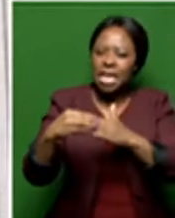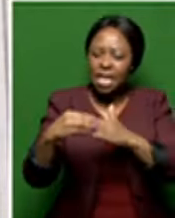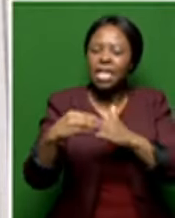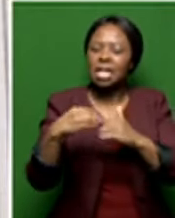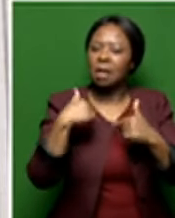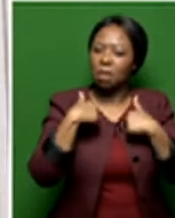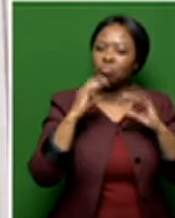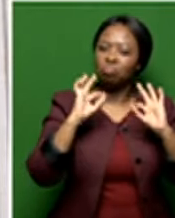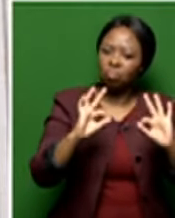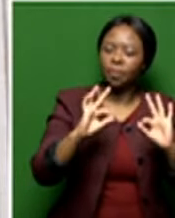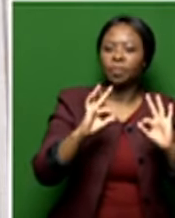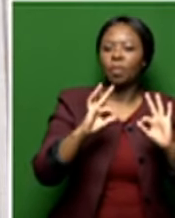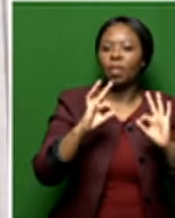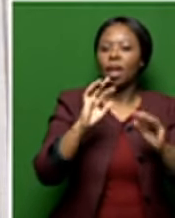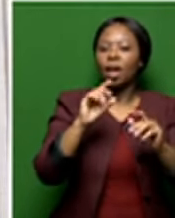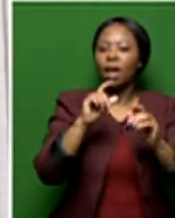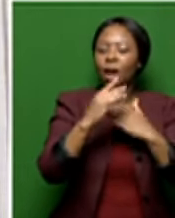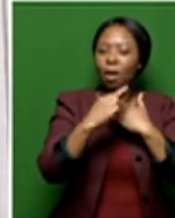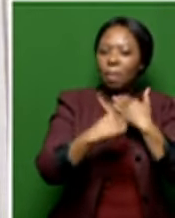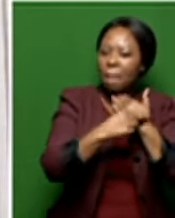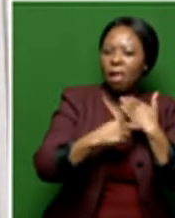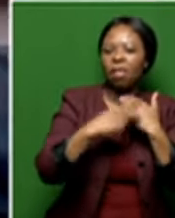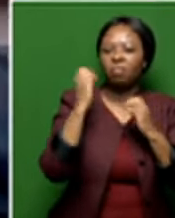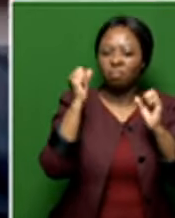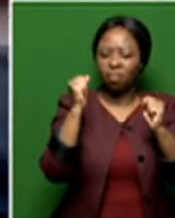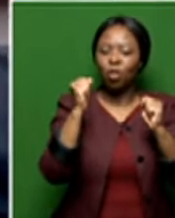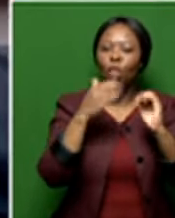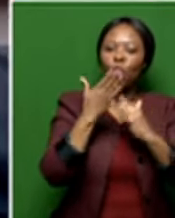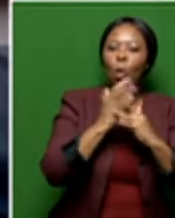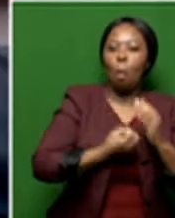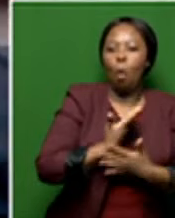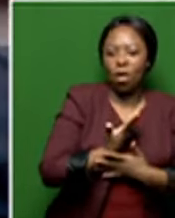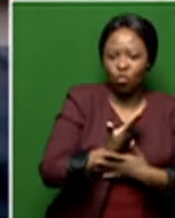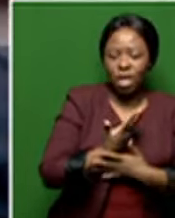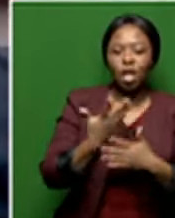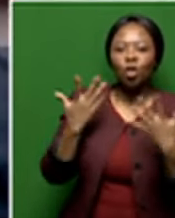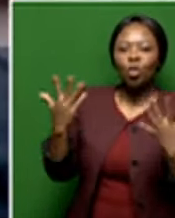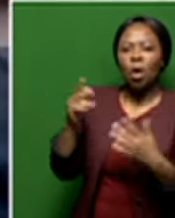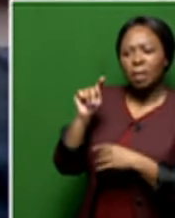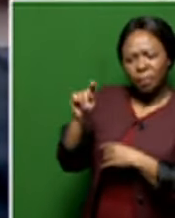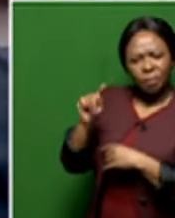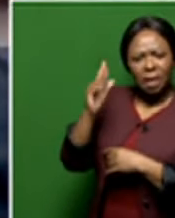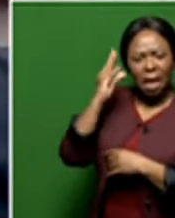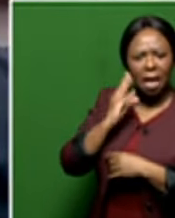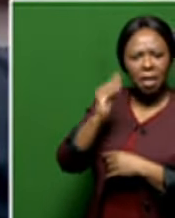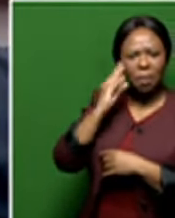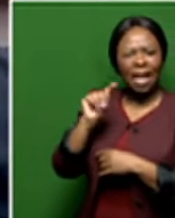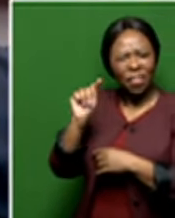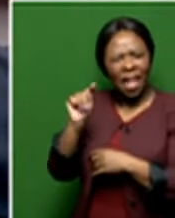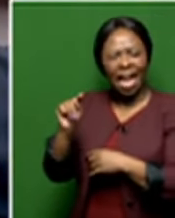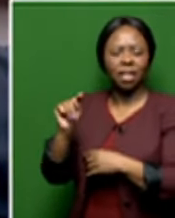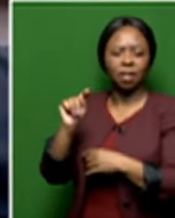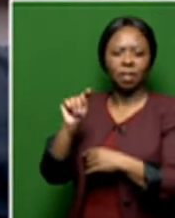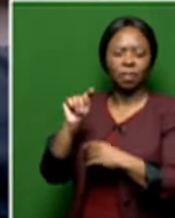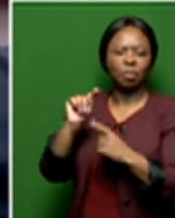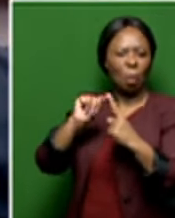spread the word of the Lord through music and poetry. And at what point did you experience that epiphany that, you know, you